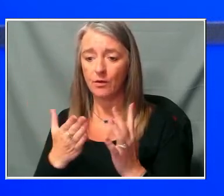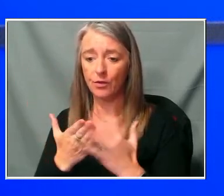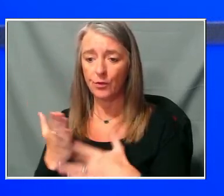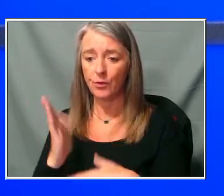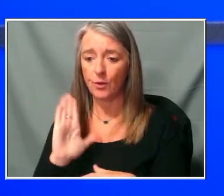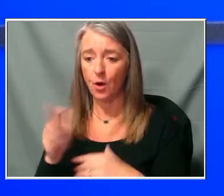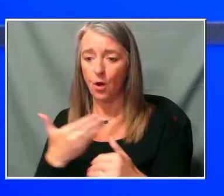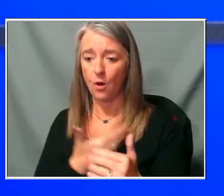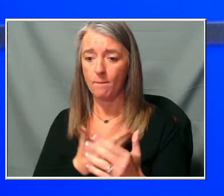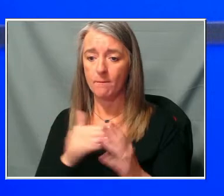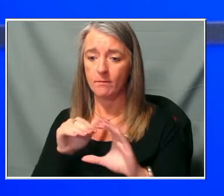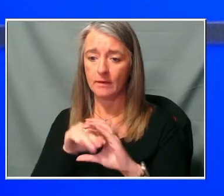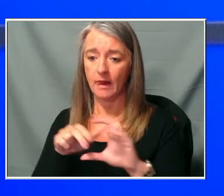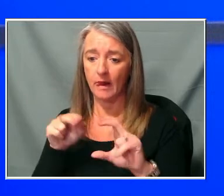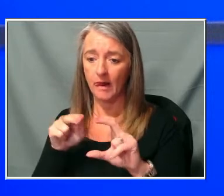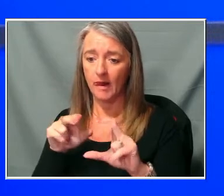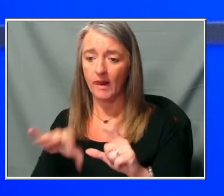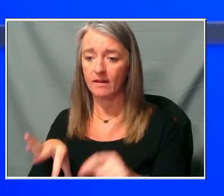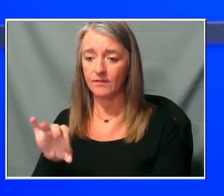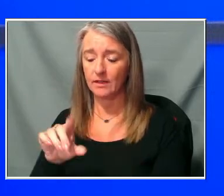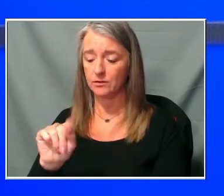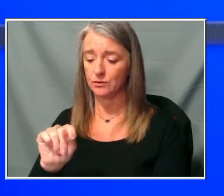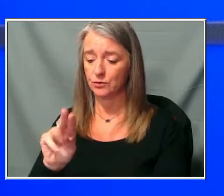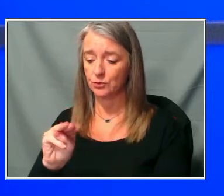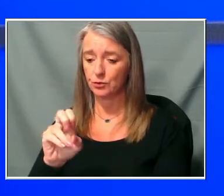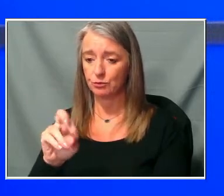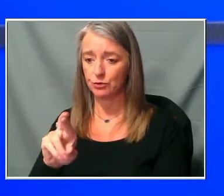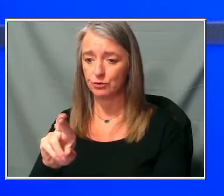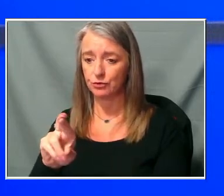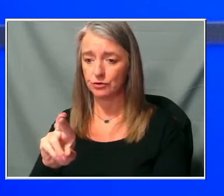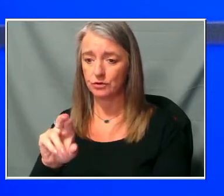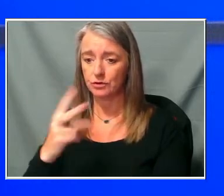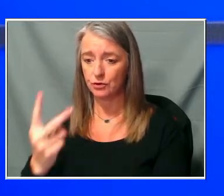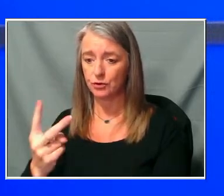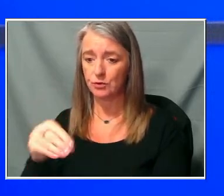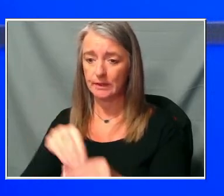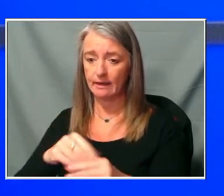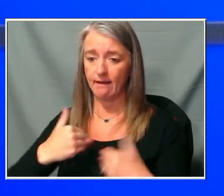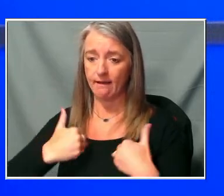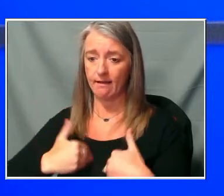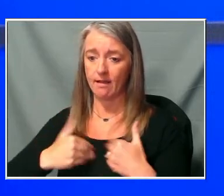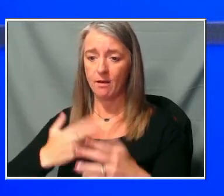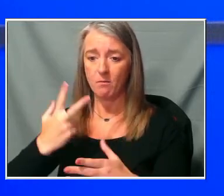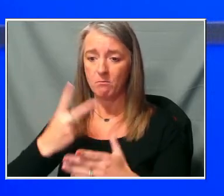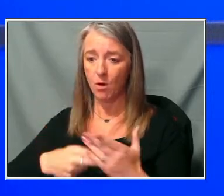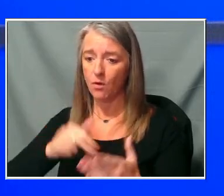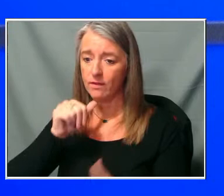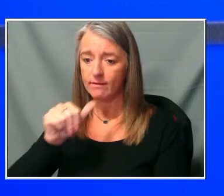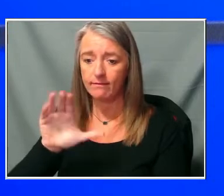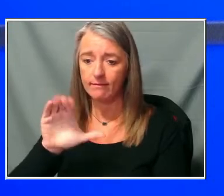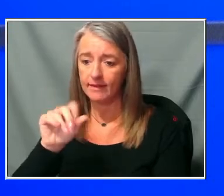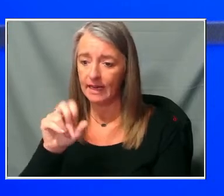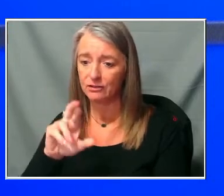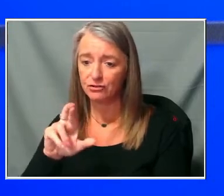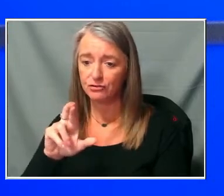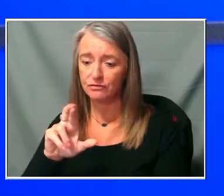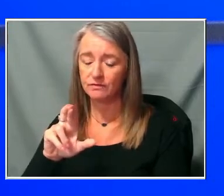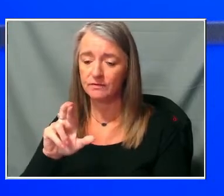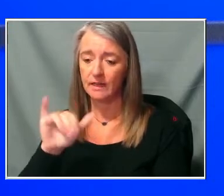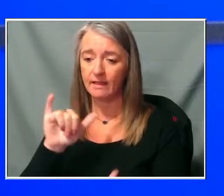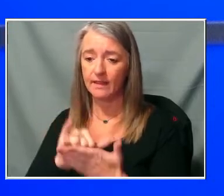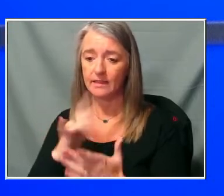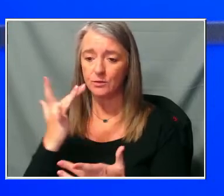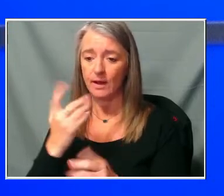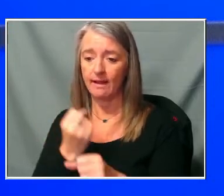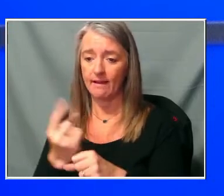scans, they did find 2 tumors in my lungs, but they were both benign. So that's why every year I